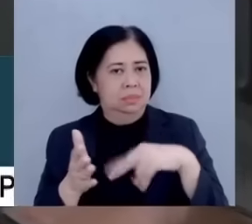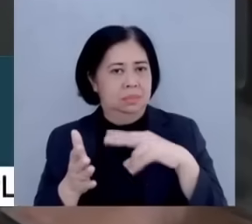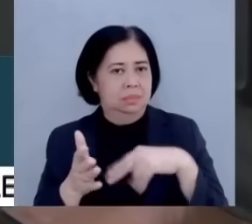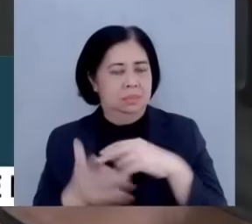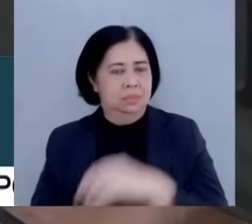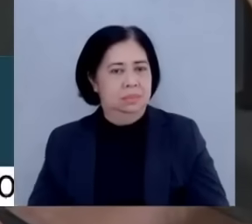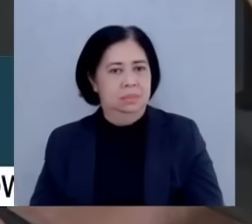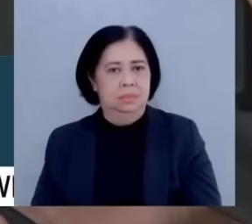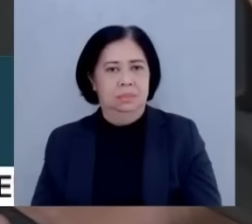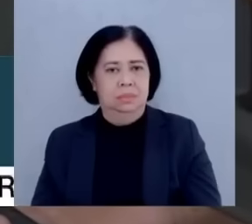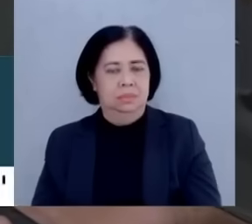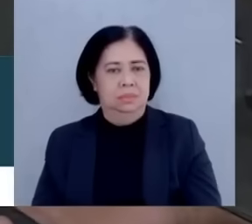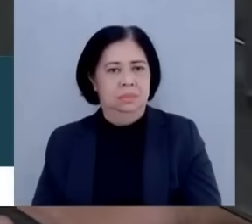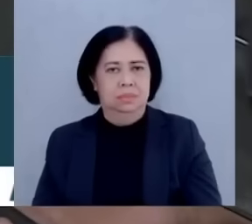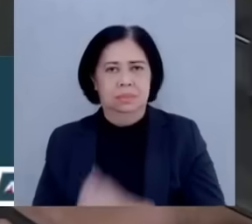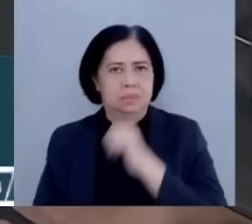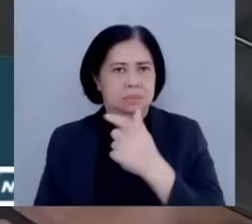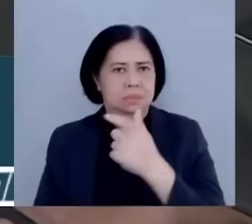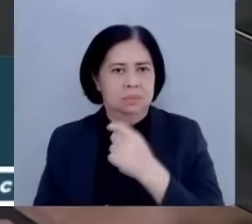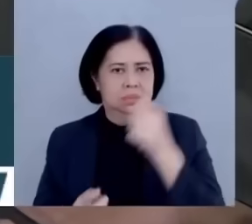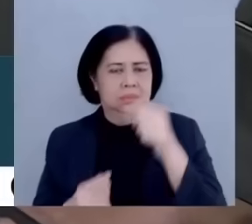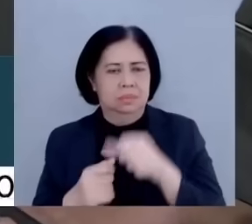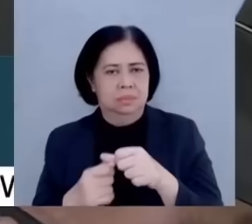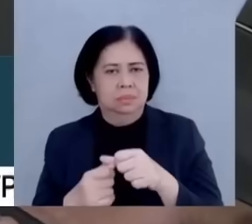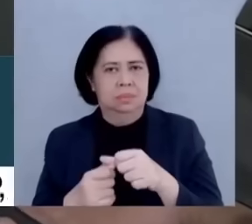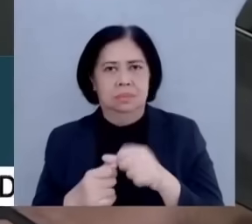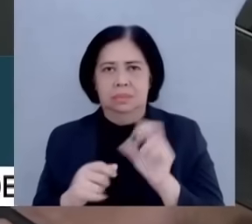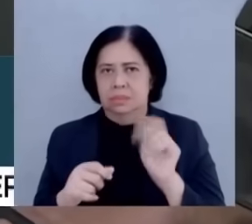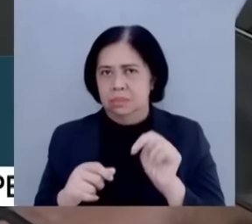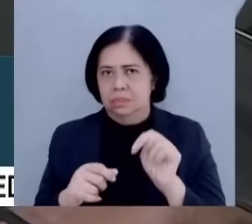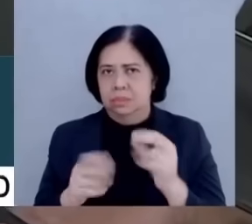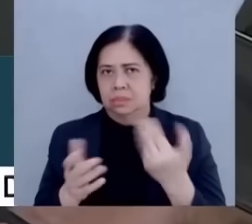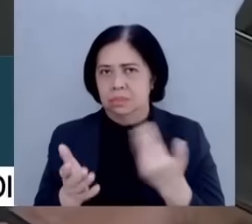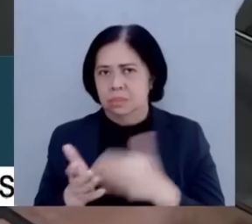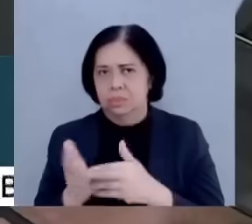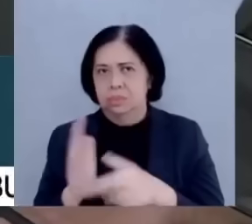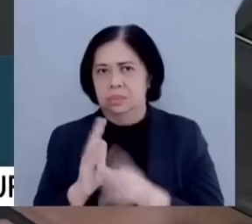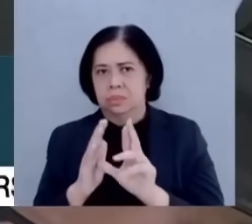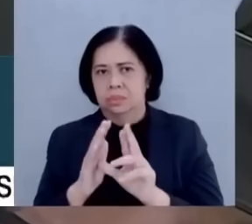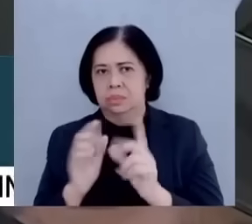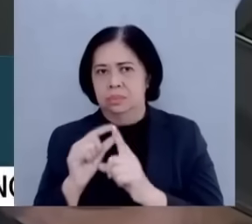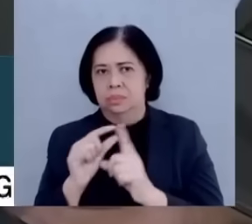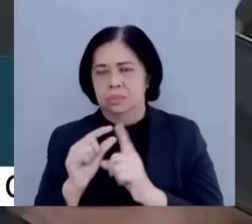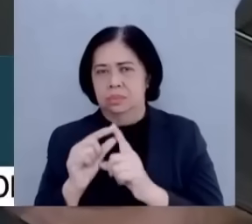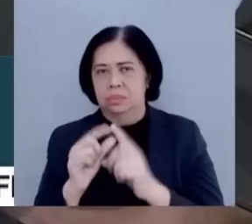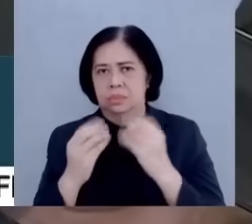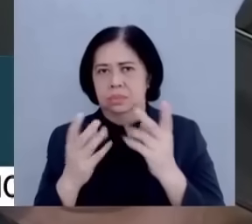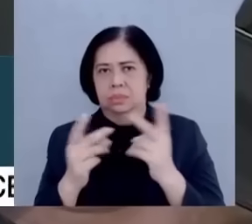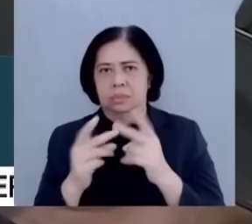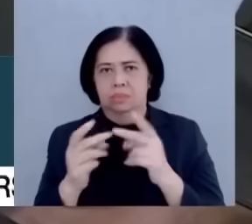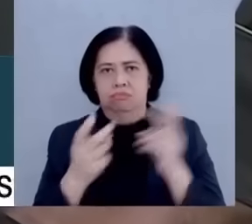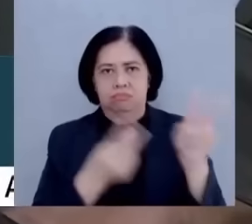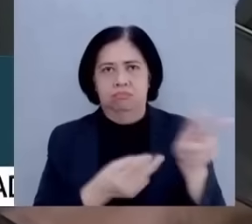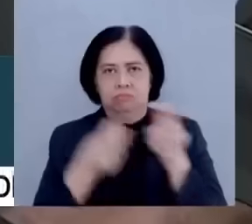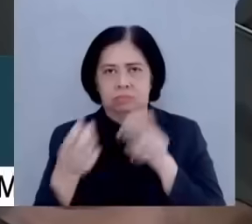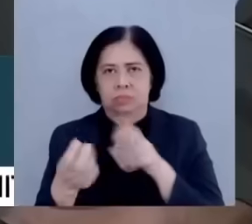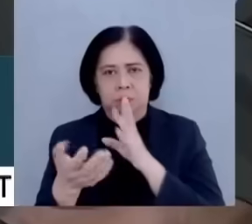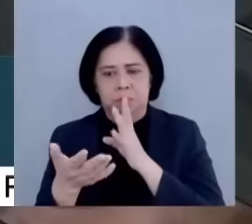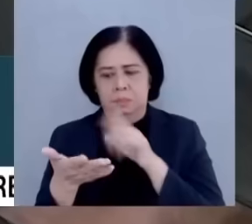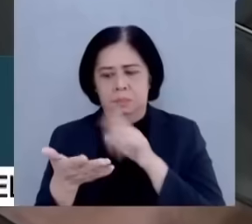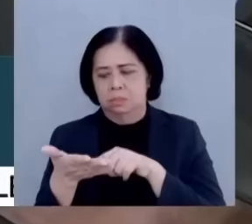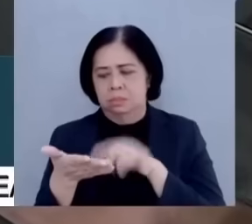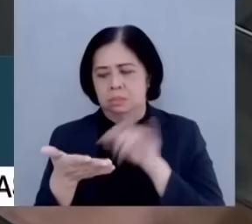hindi ko maalala. I don't trust my memory right now, so I need to review the notes so that I give you a verbatim